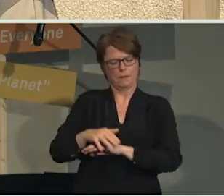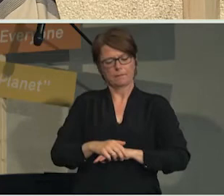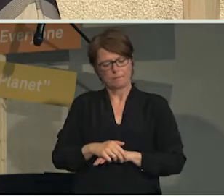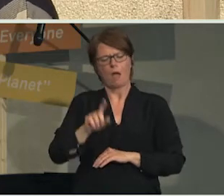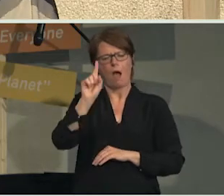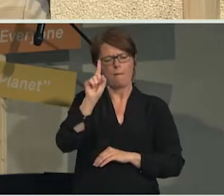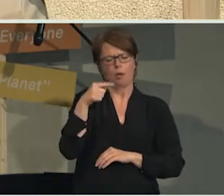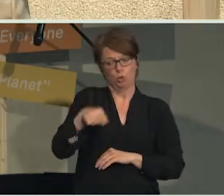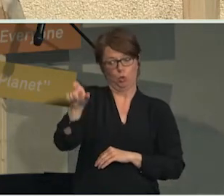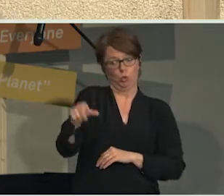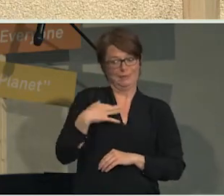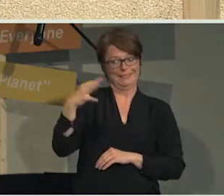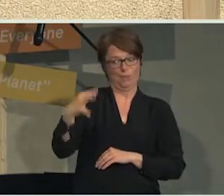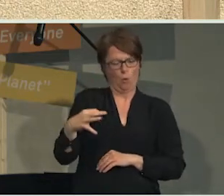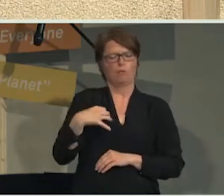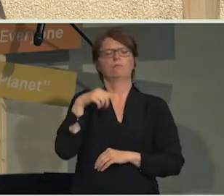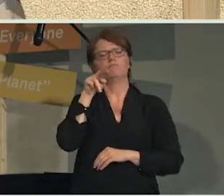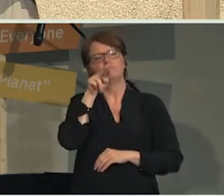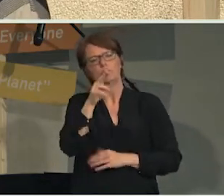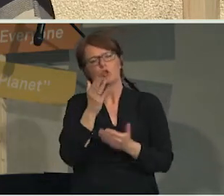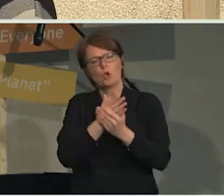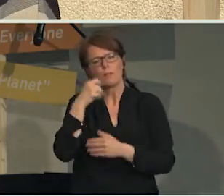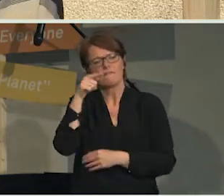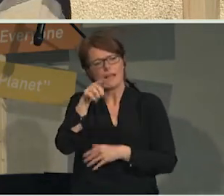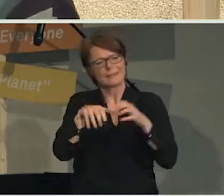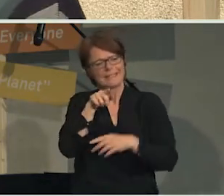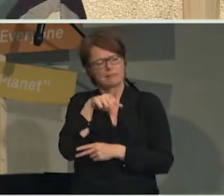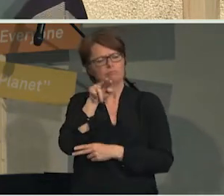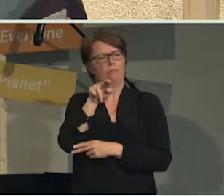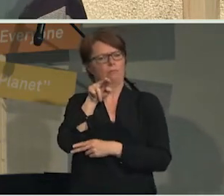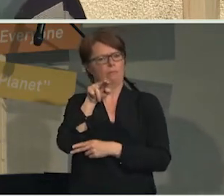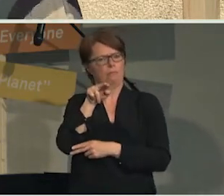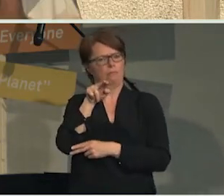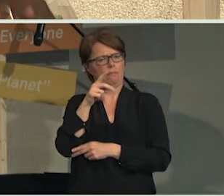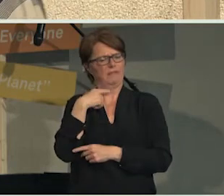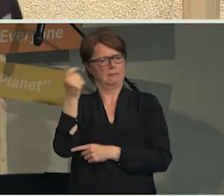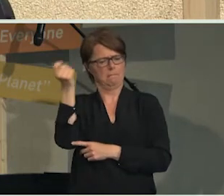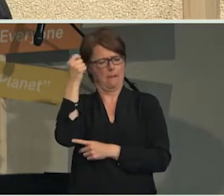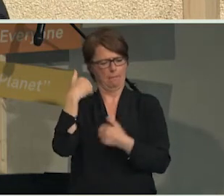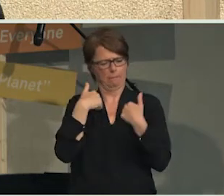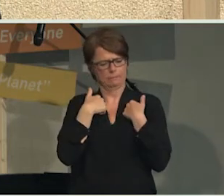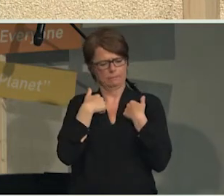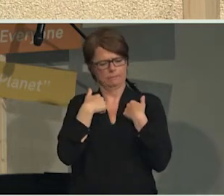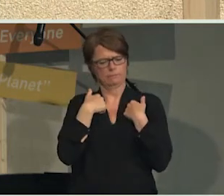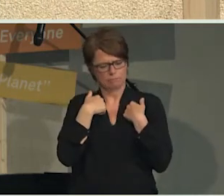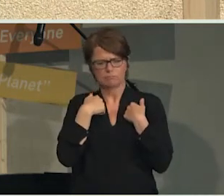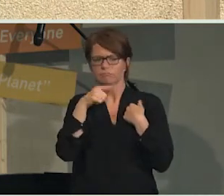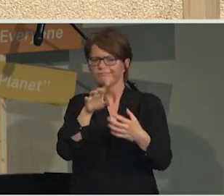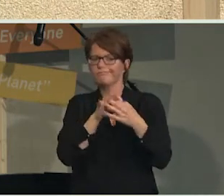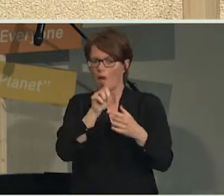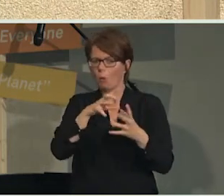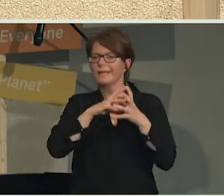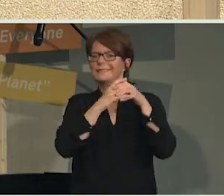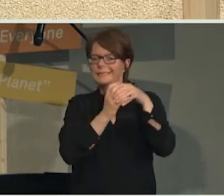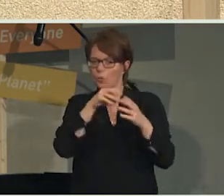dive into it, right? I don't want to bore you with all the starting. My 9-year-old next to me on the sofa,